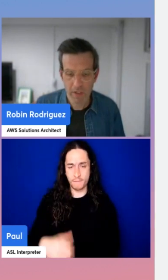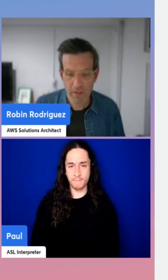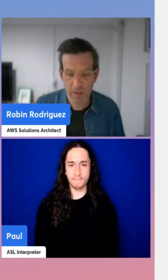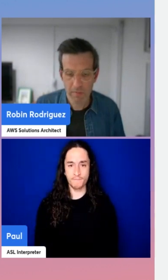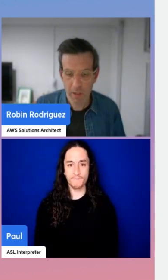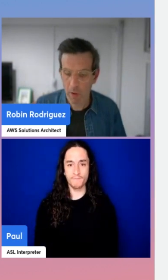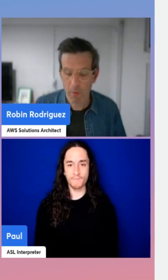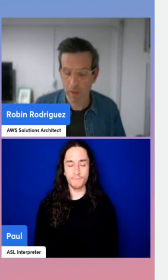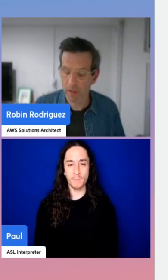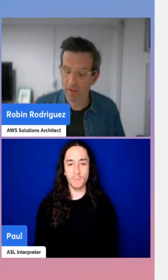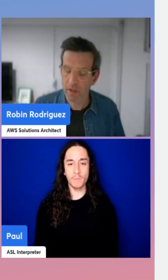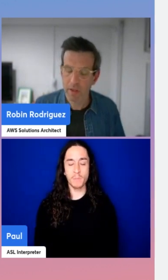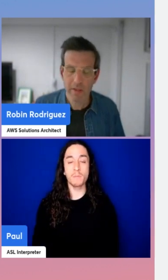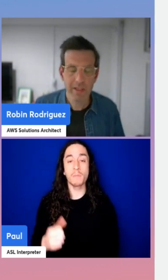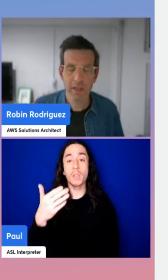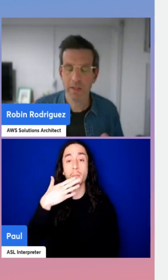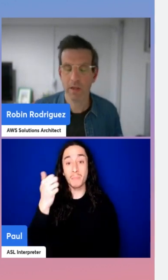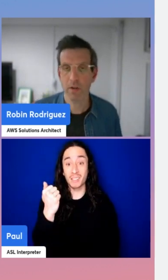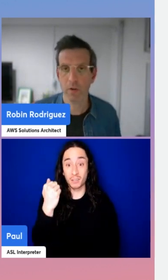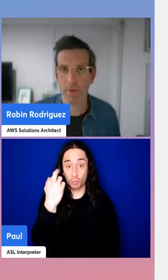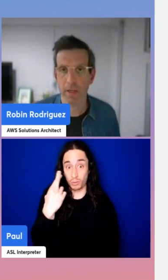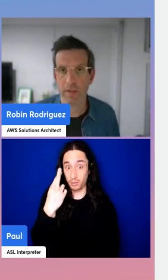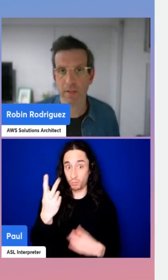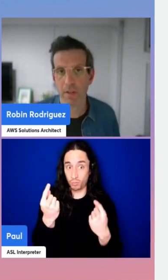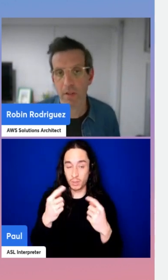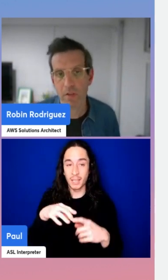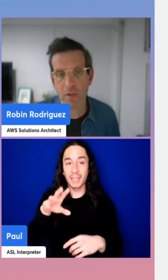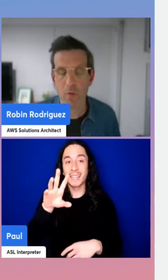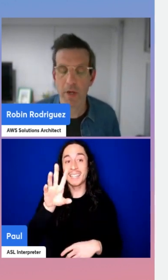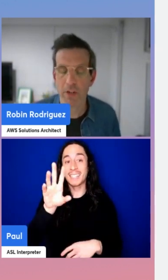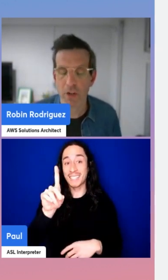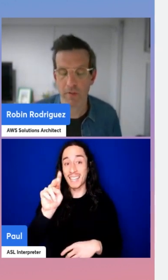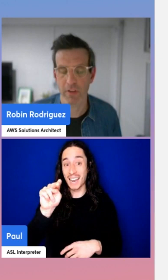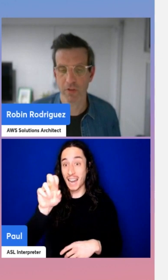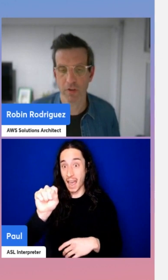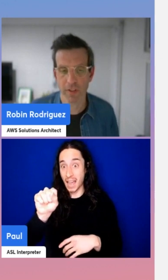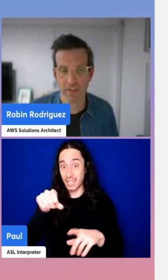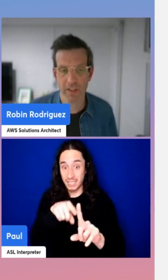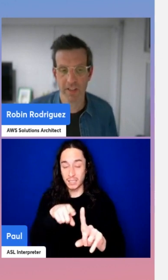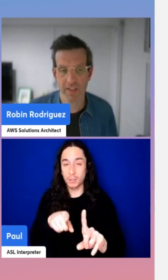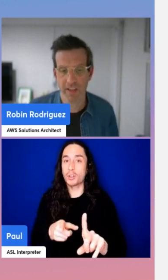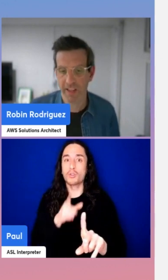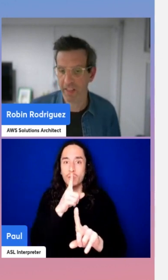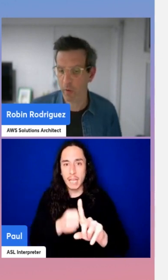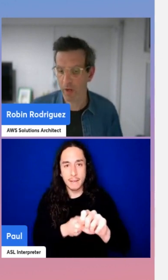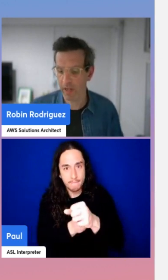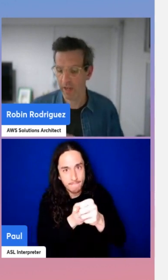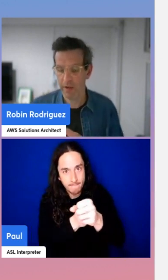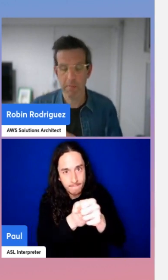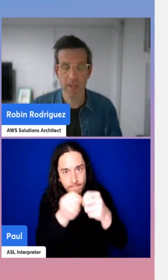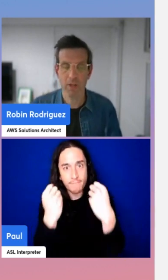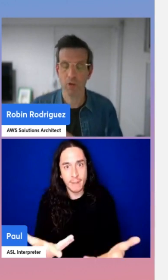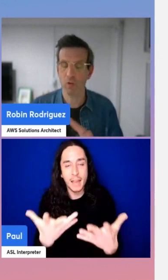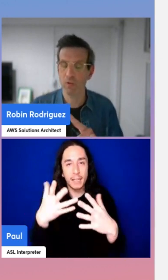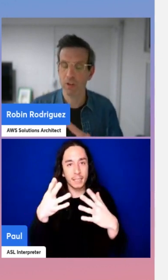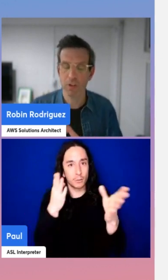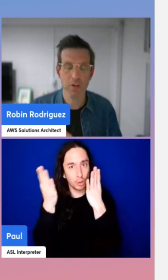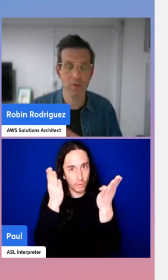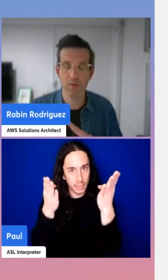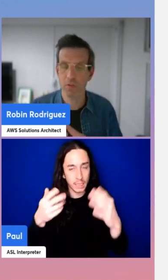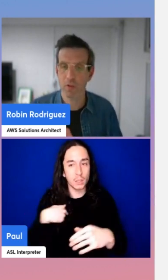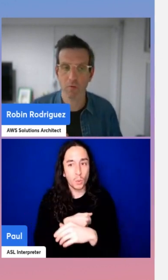best reason I come up with is DNS underpins so much of the services that we